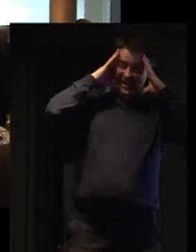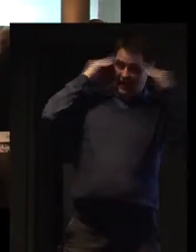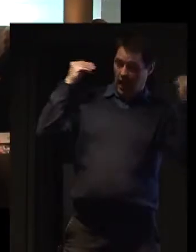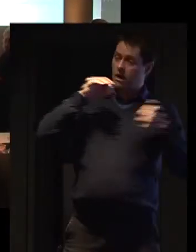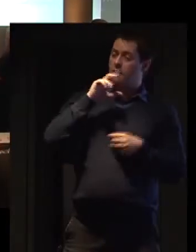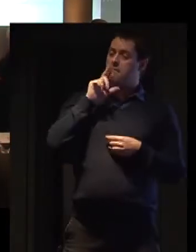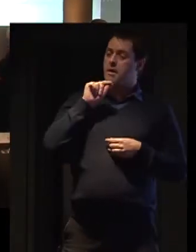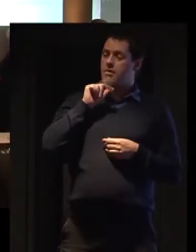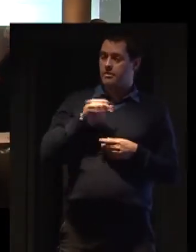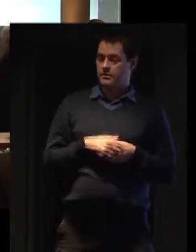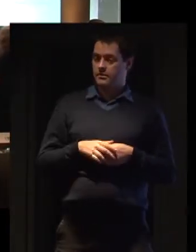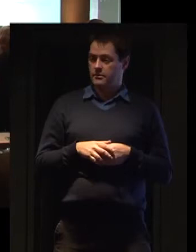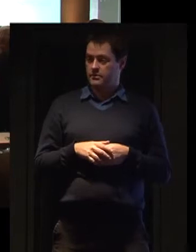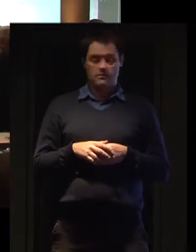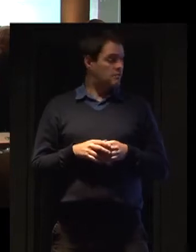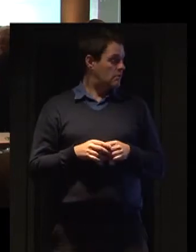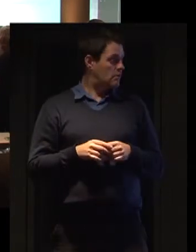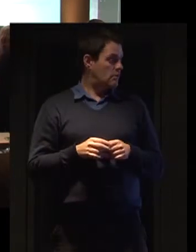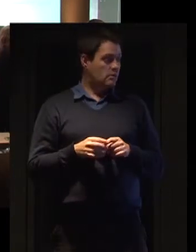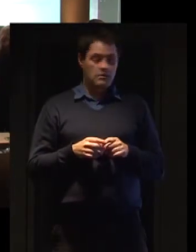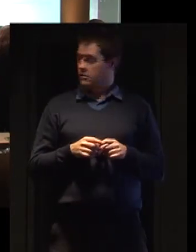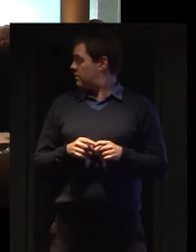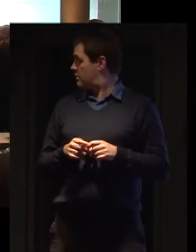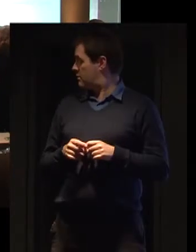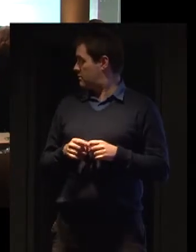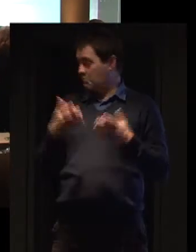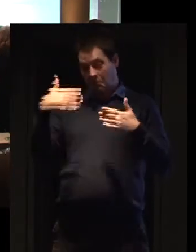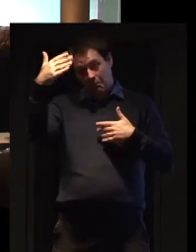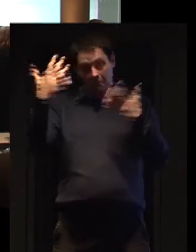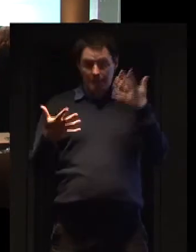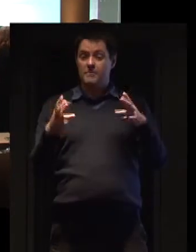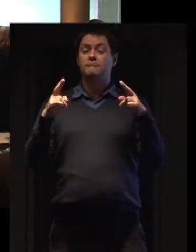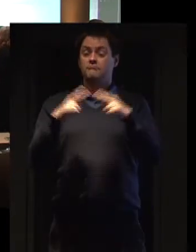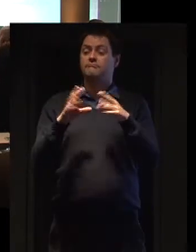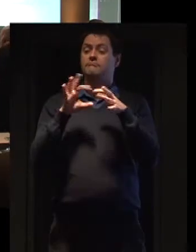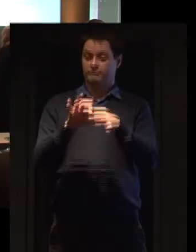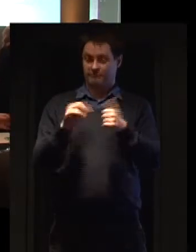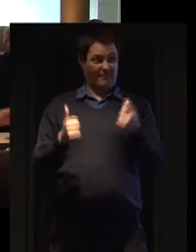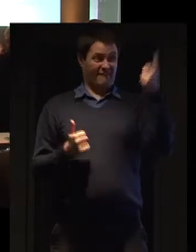we'll wish you all the best of the first twinning and hope we'll see many other twinnings in the years to come.